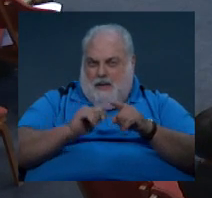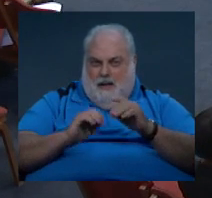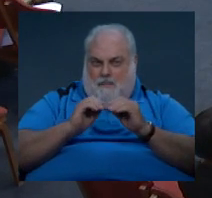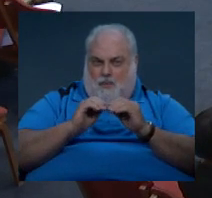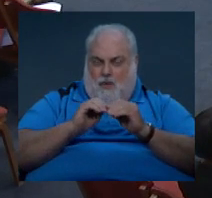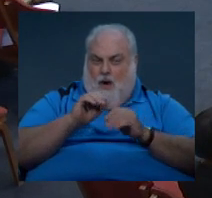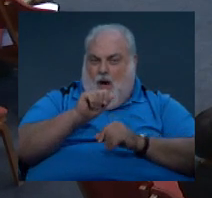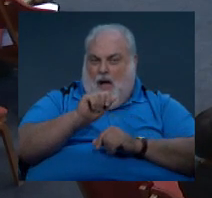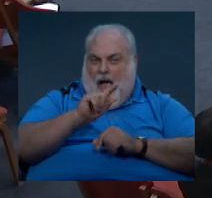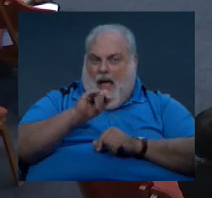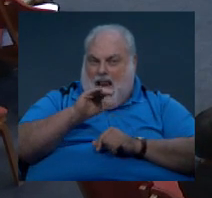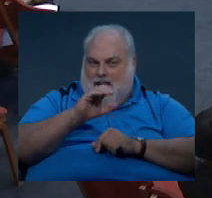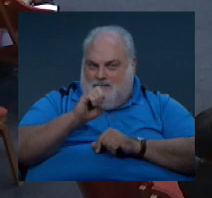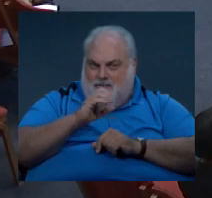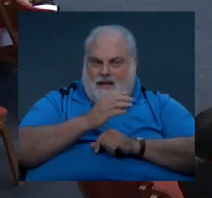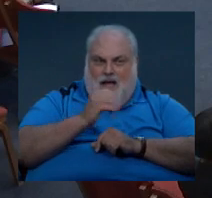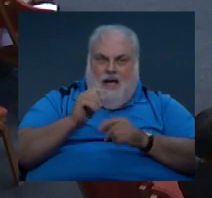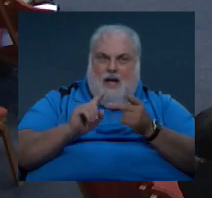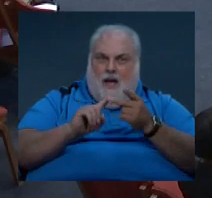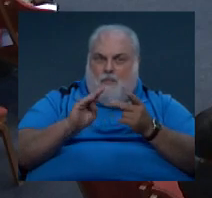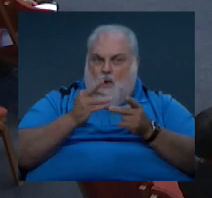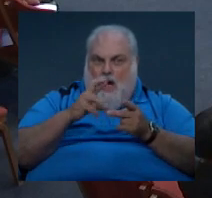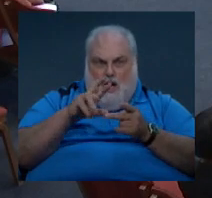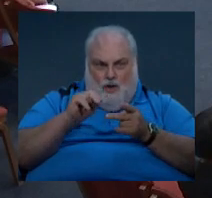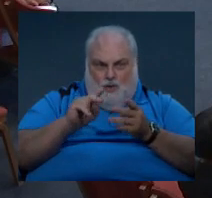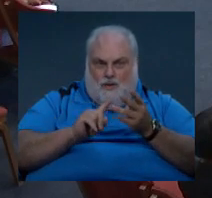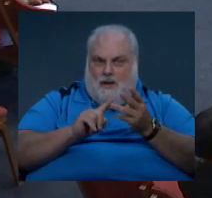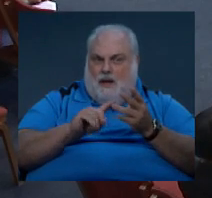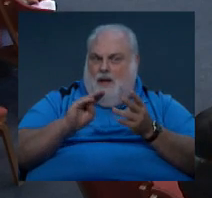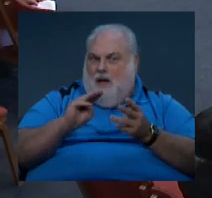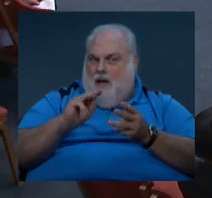on Alice and Brown and Martin.